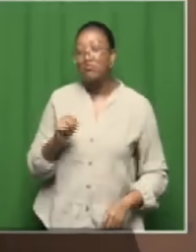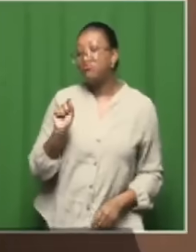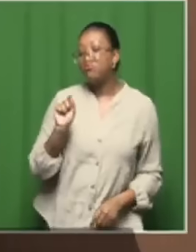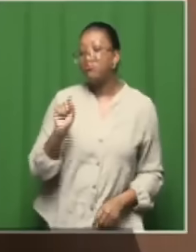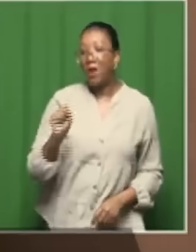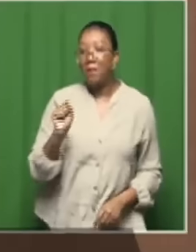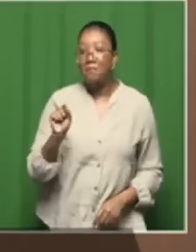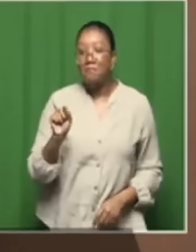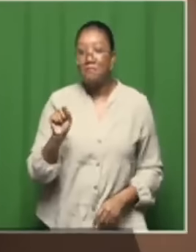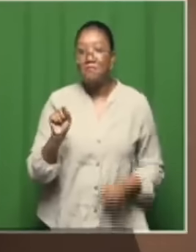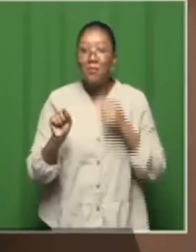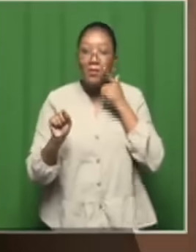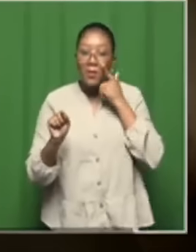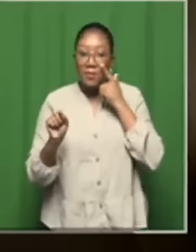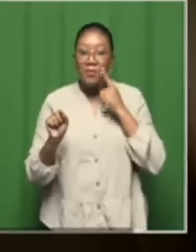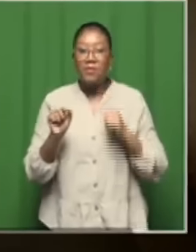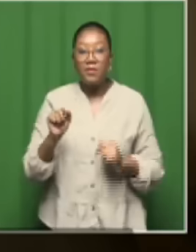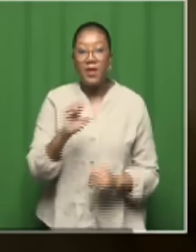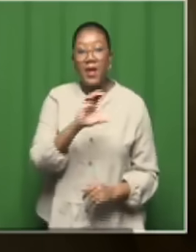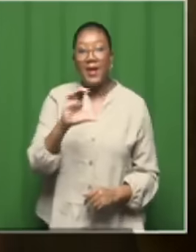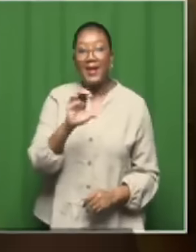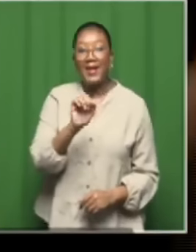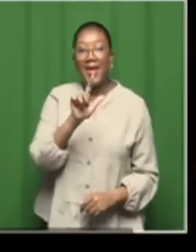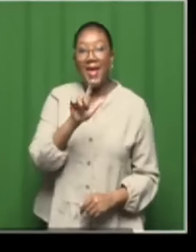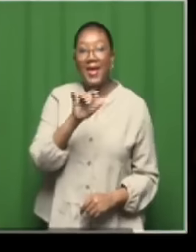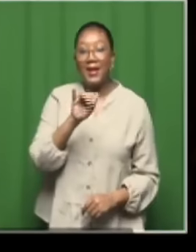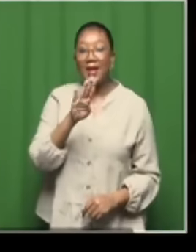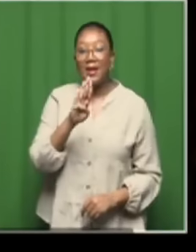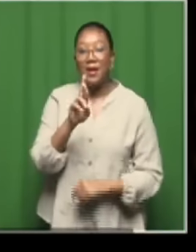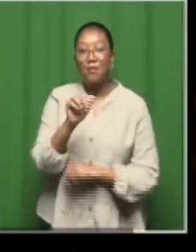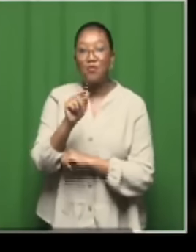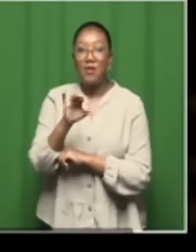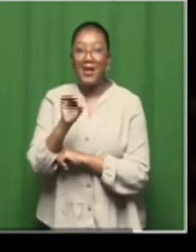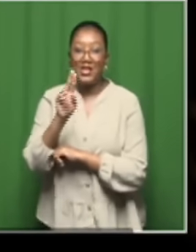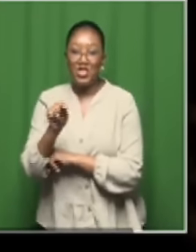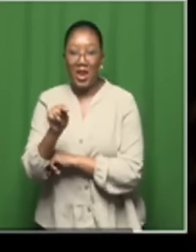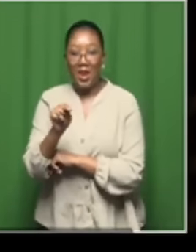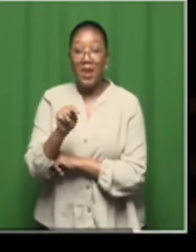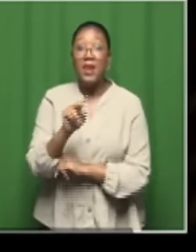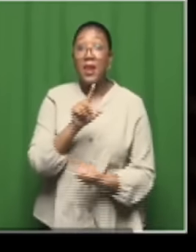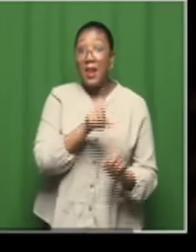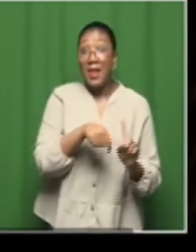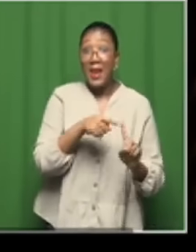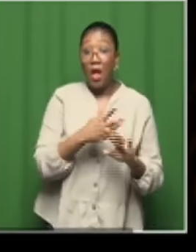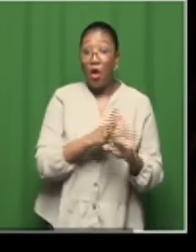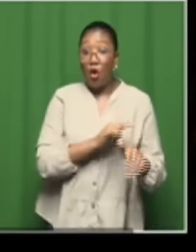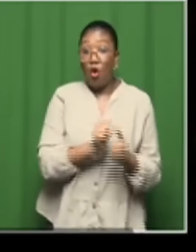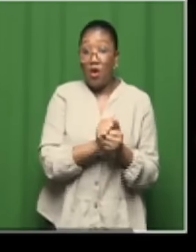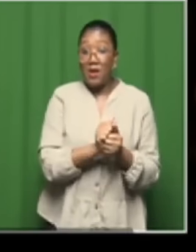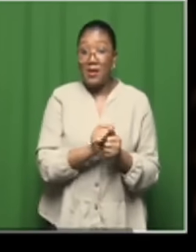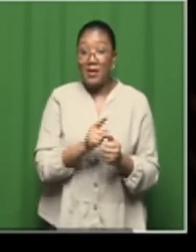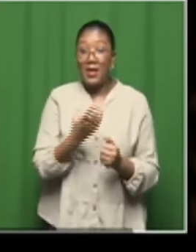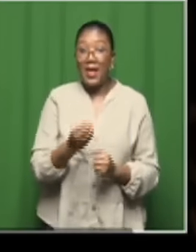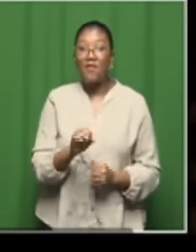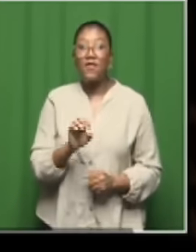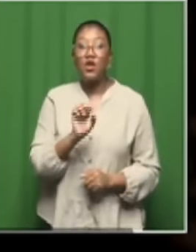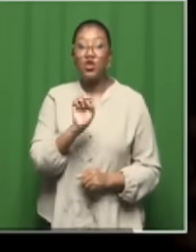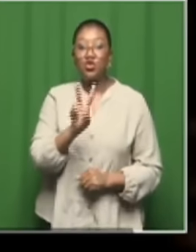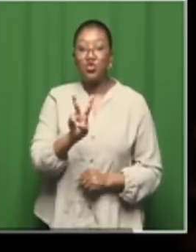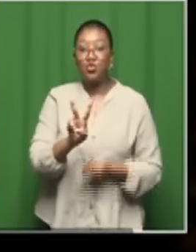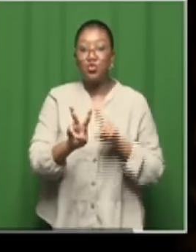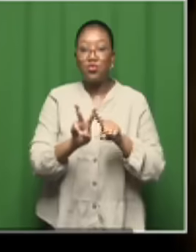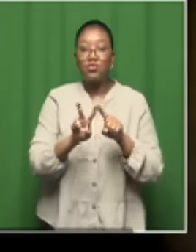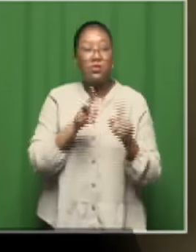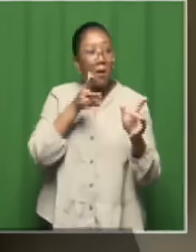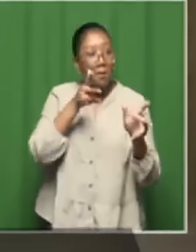see there. The mode is calibration mode. My colleague will drive. This motor vehicle is fitted with 2 sensors, one on